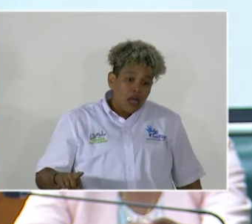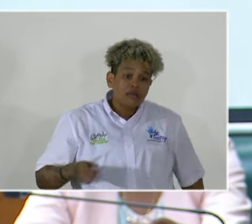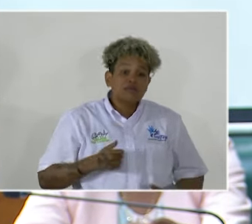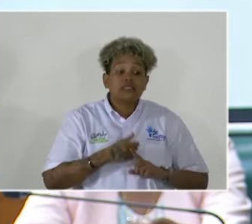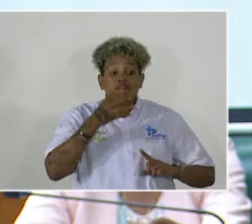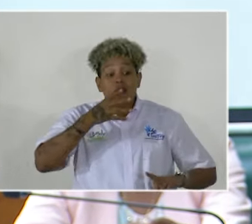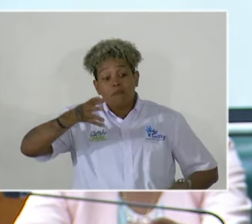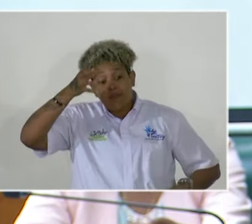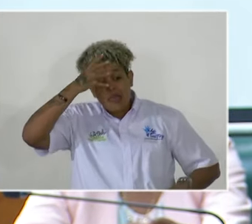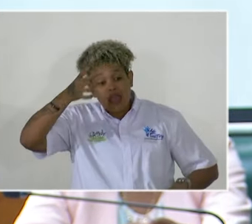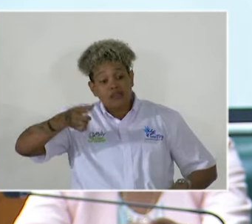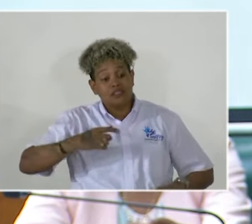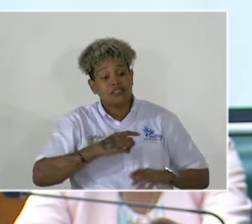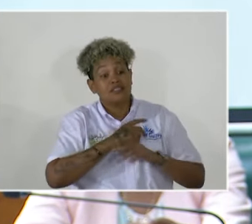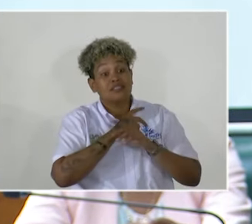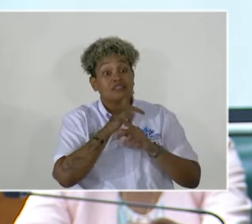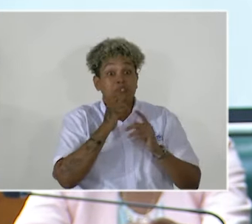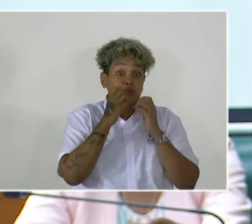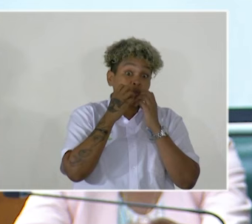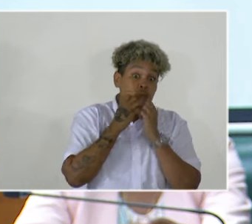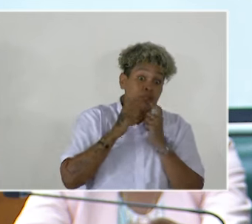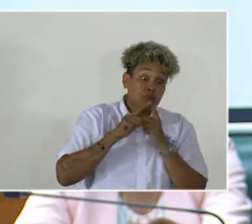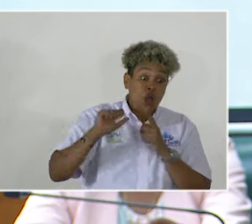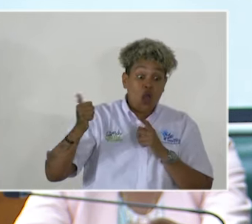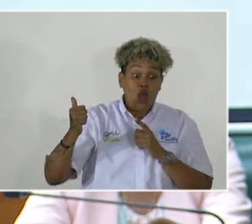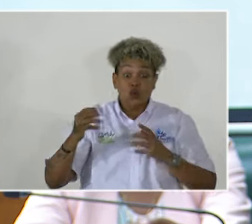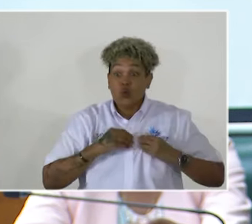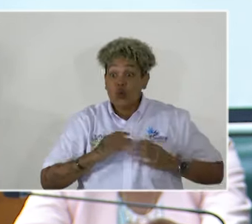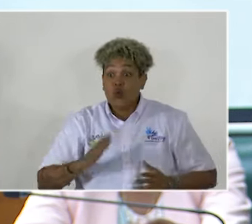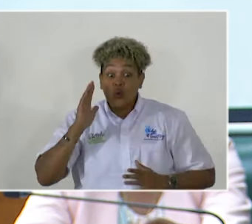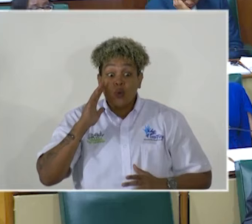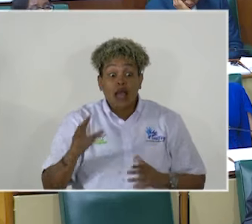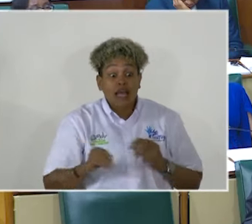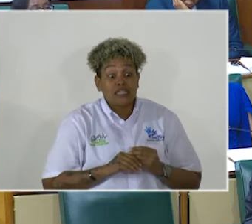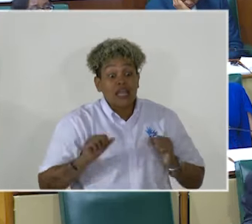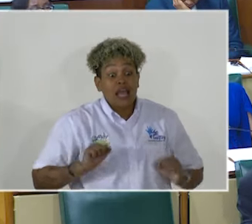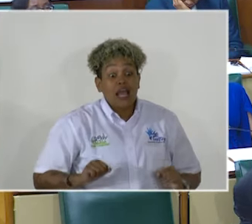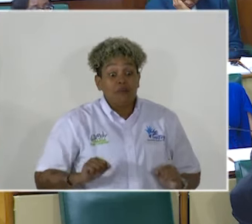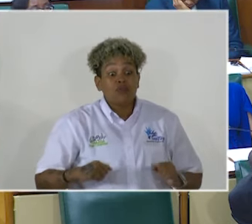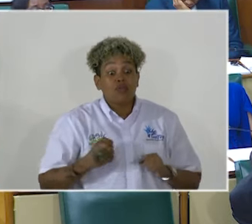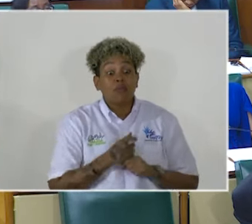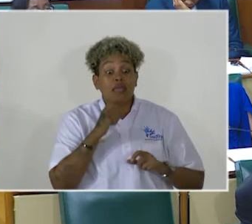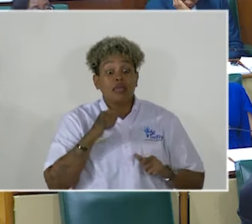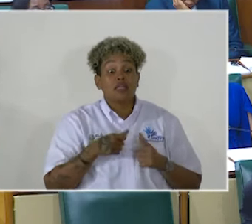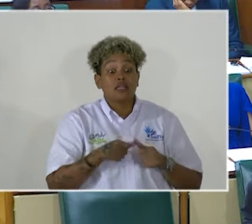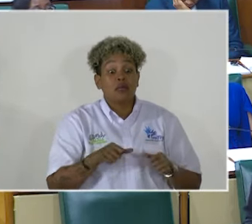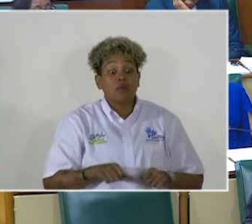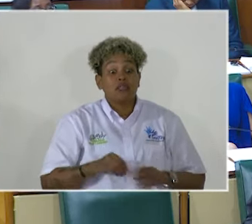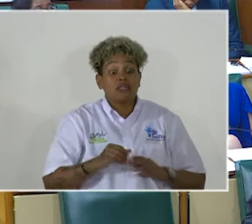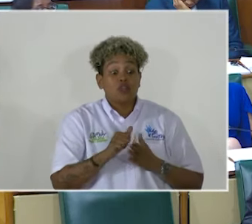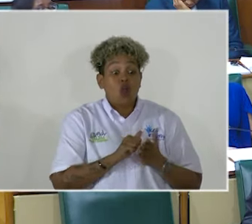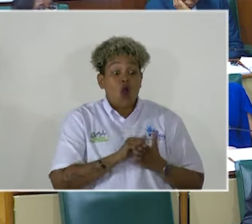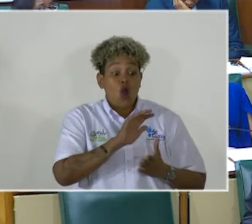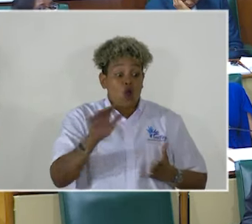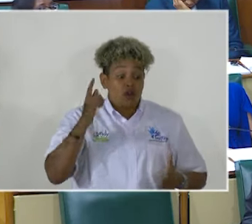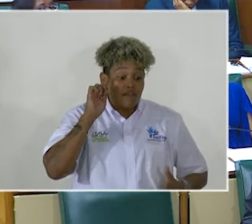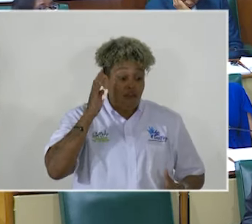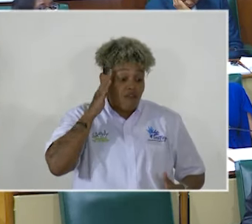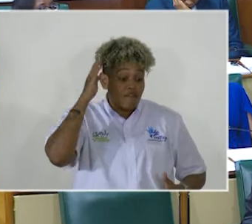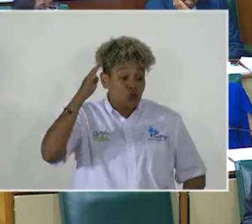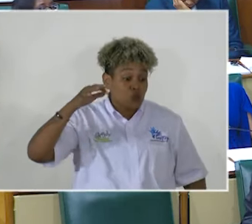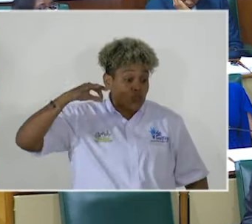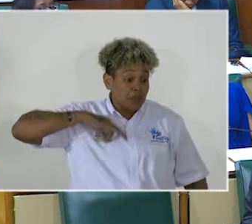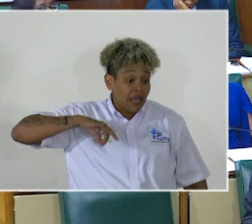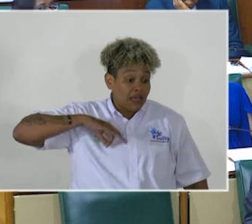Parents, guardians, and other donors will also be able to make deposits into the account for the future benefit of